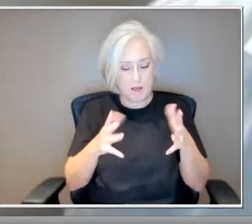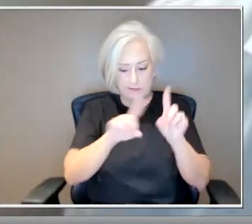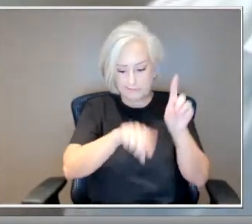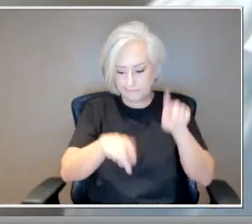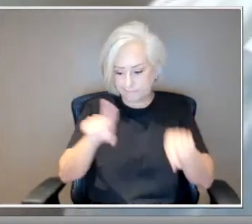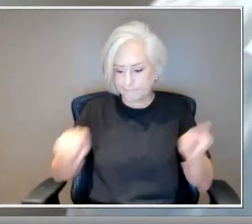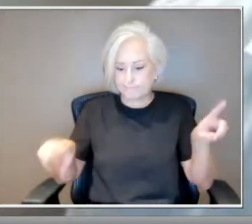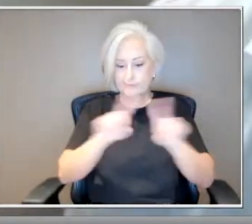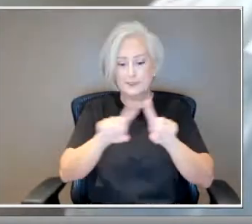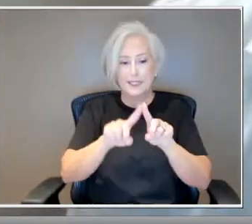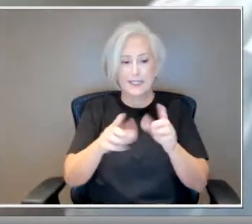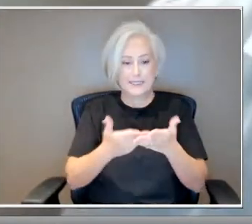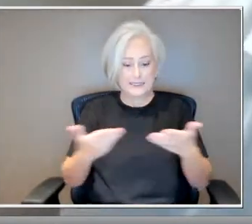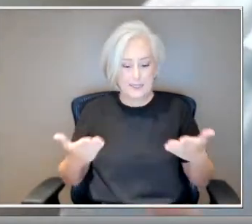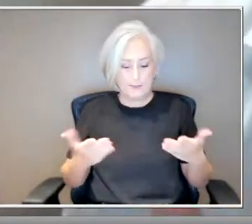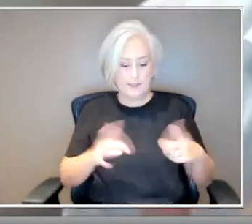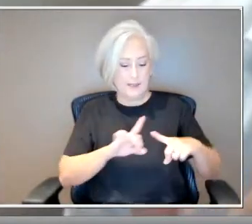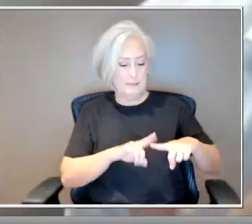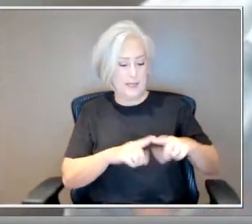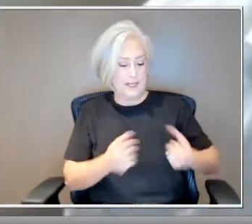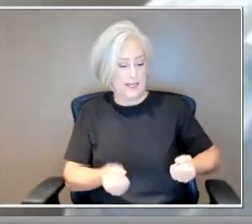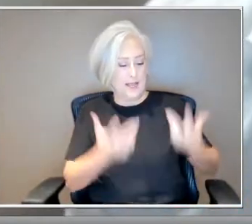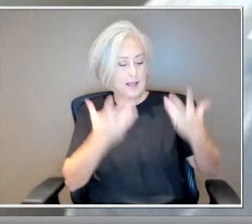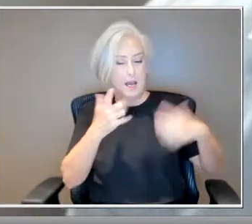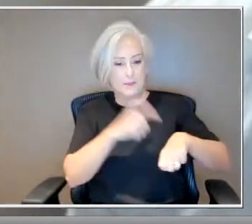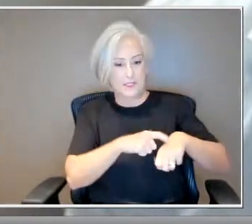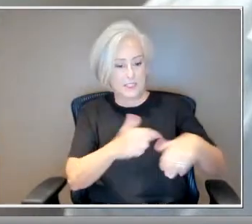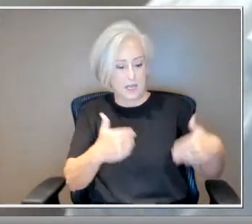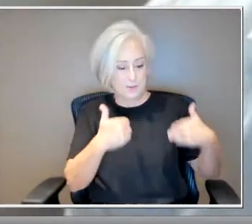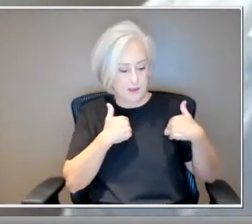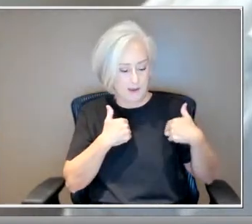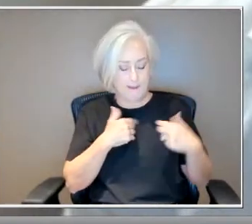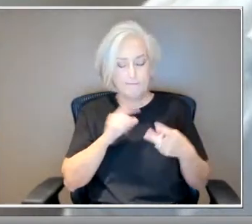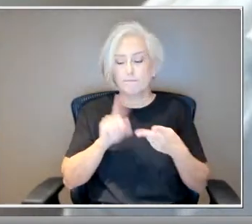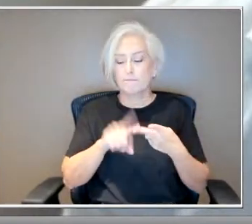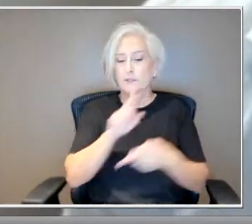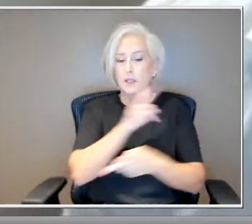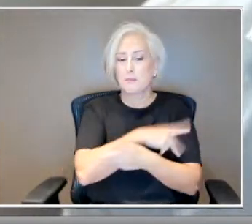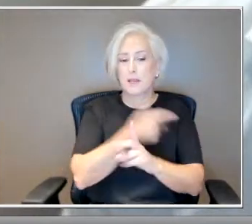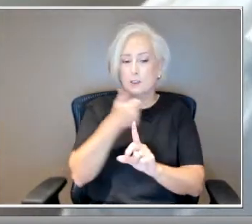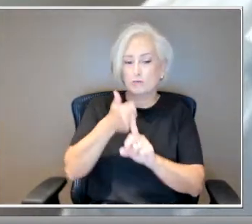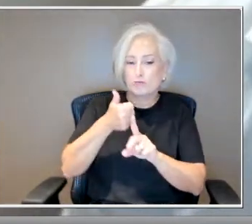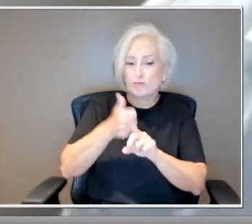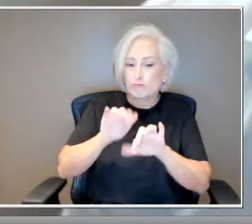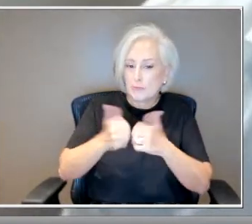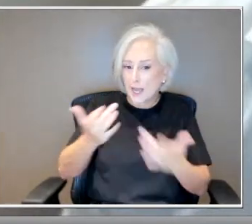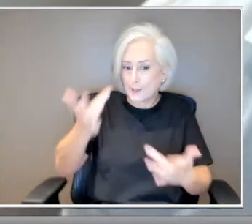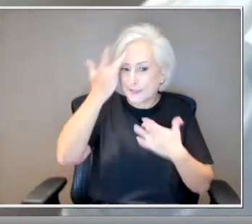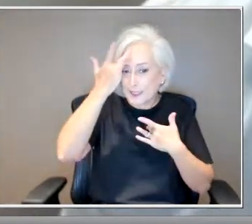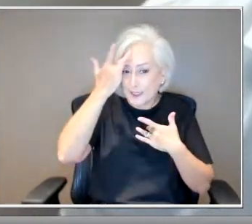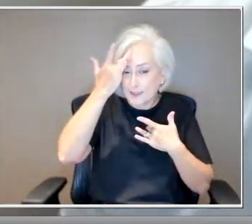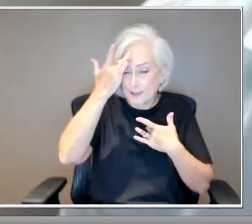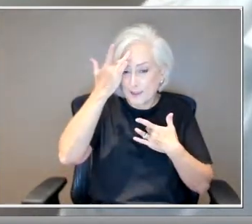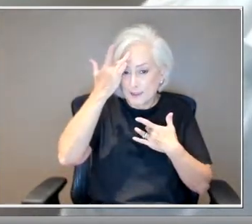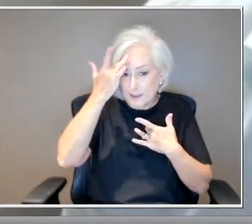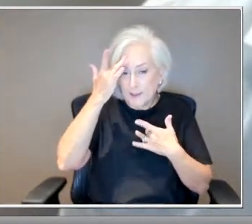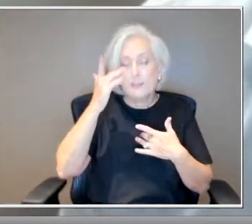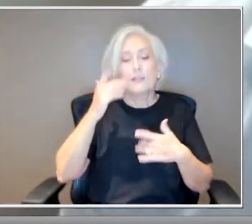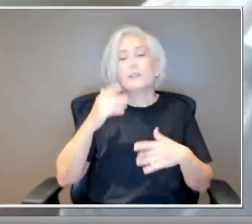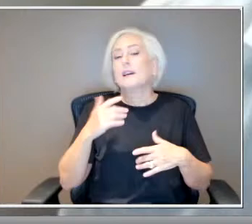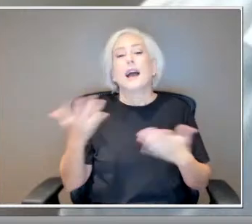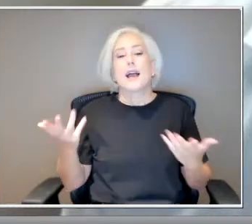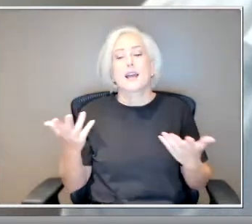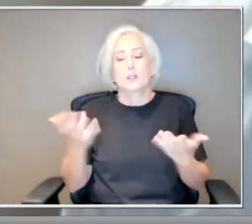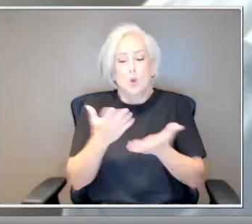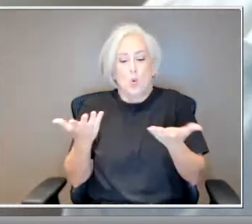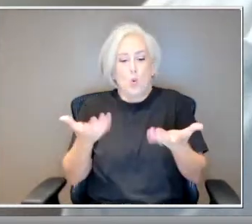It's how much time do we have, how sick the patient is, and second thing, what are the